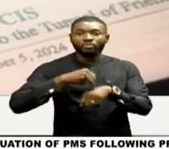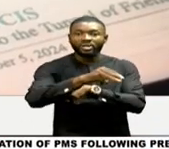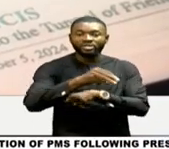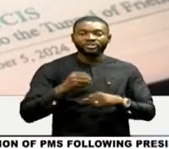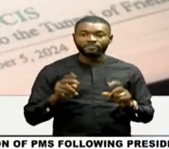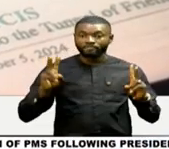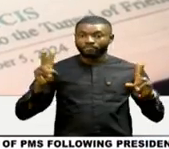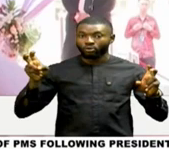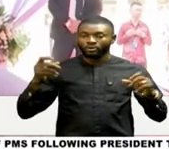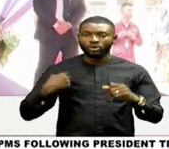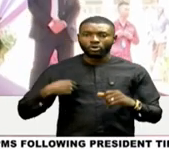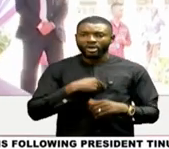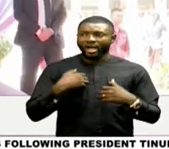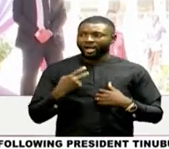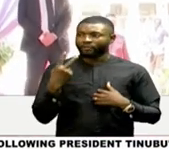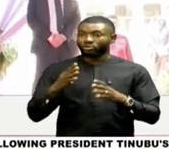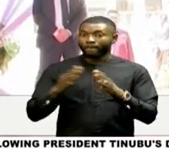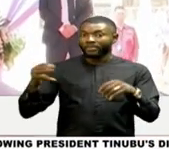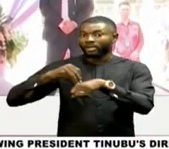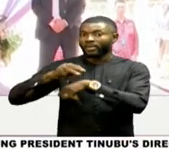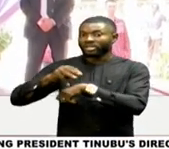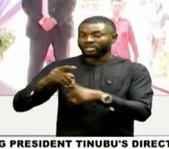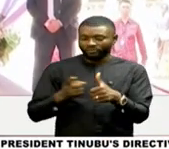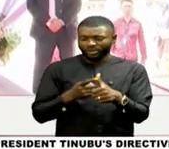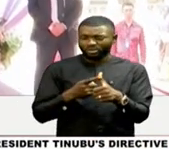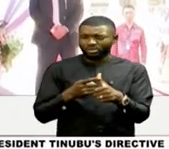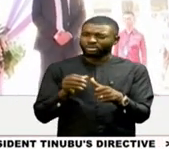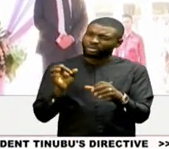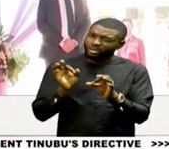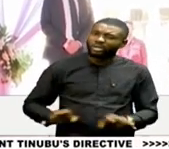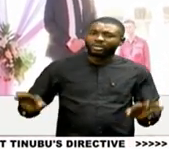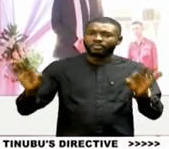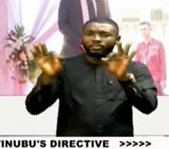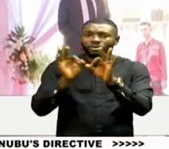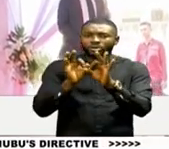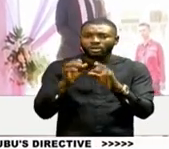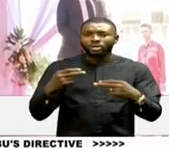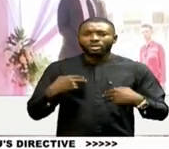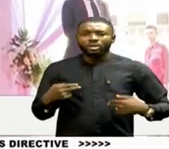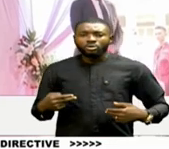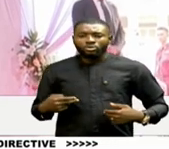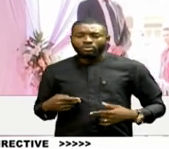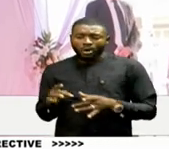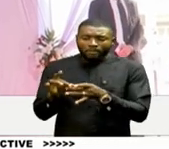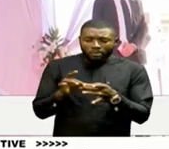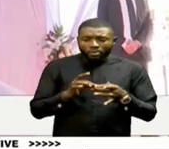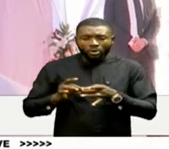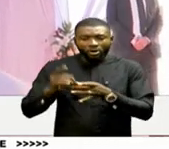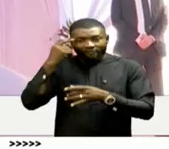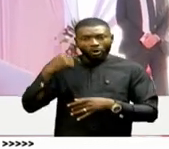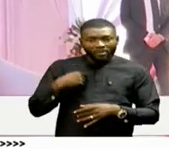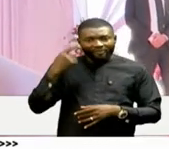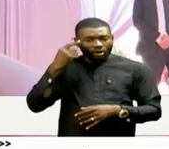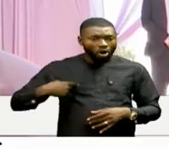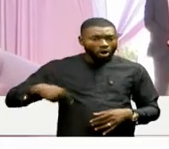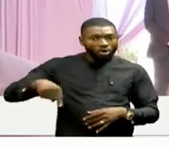have two big messages. The first one, how important of humanity, you know, for me, for us,